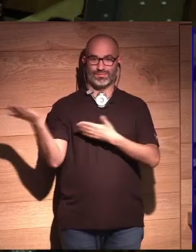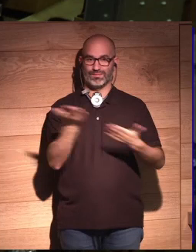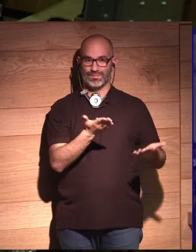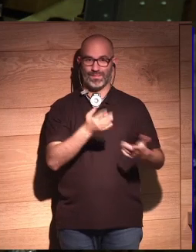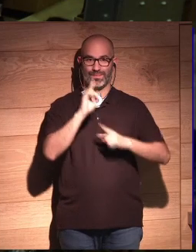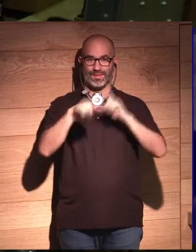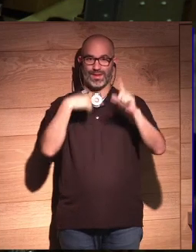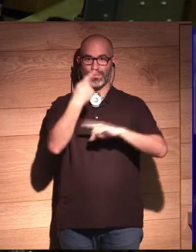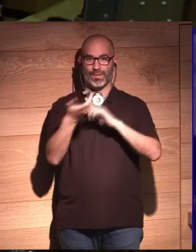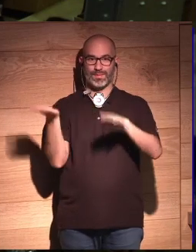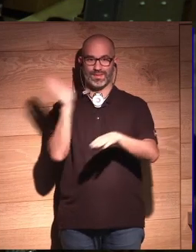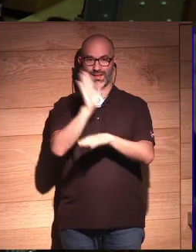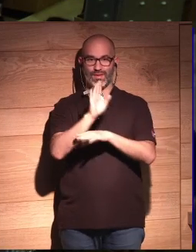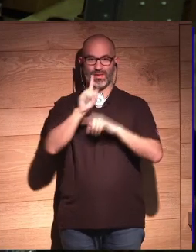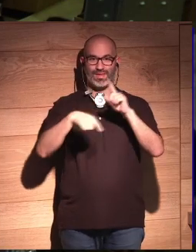Well,